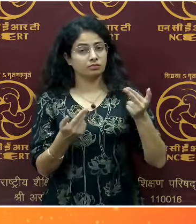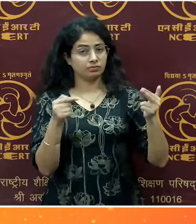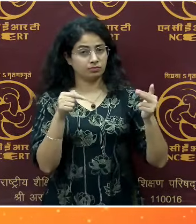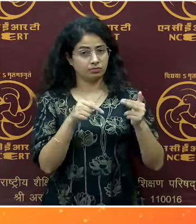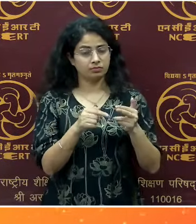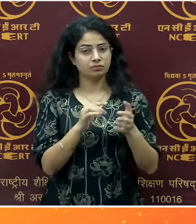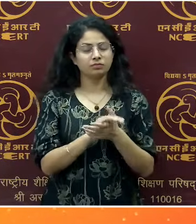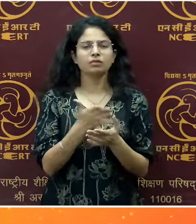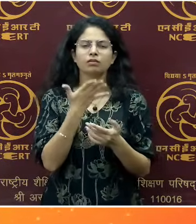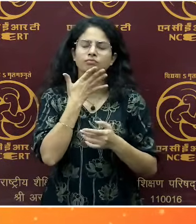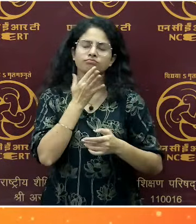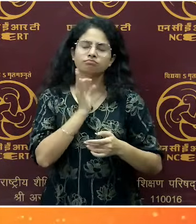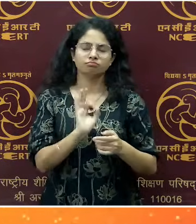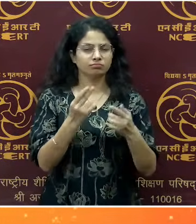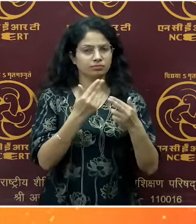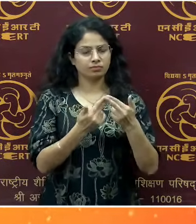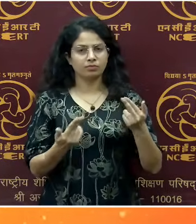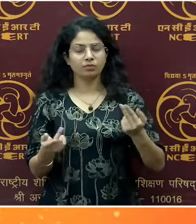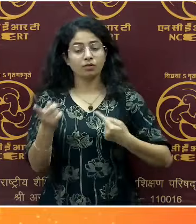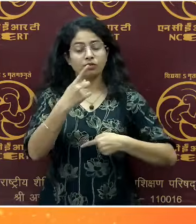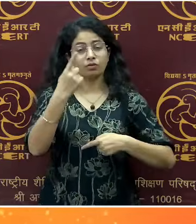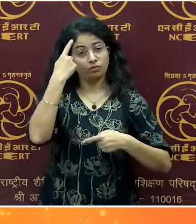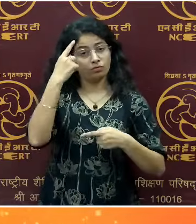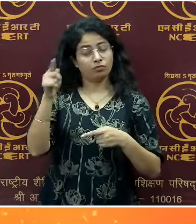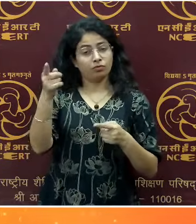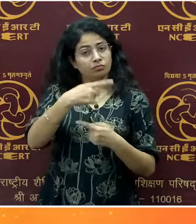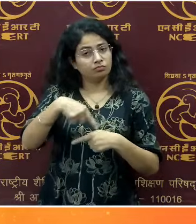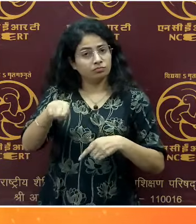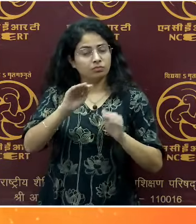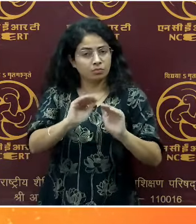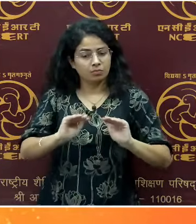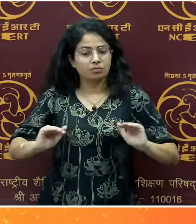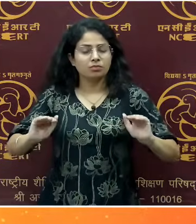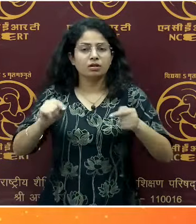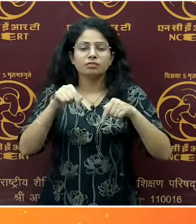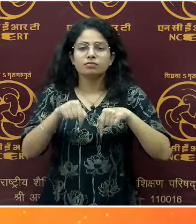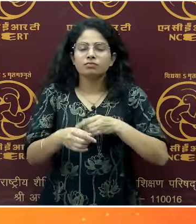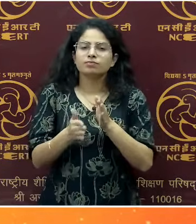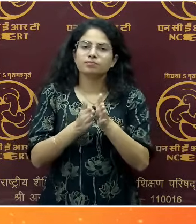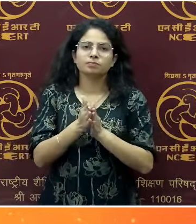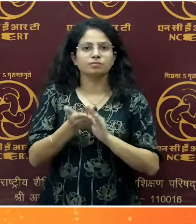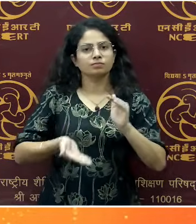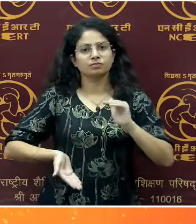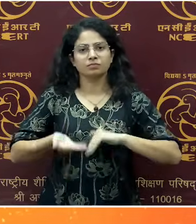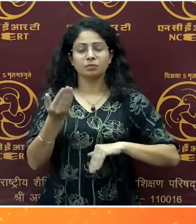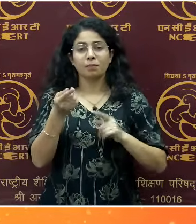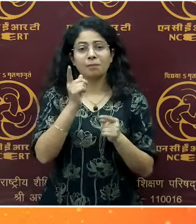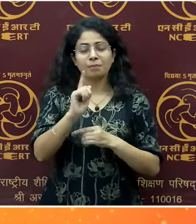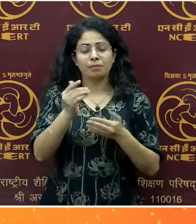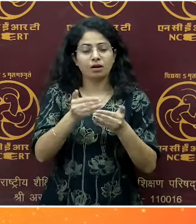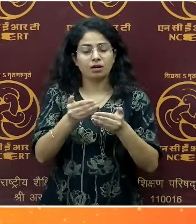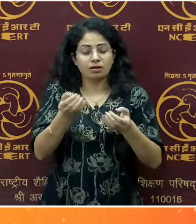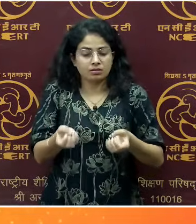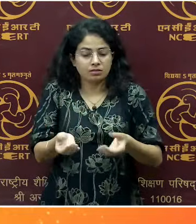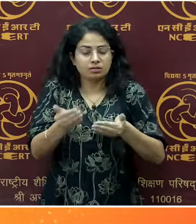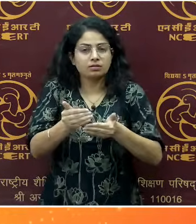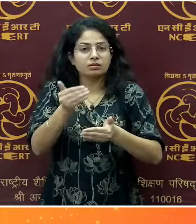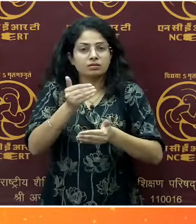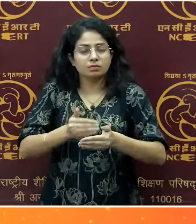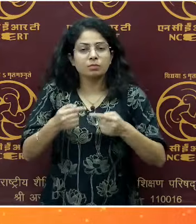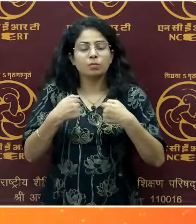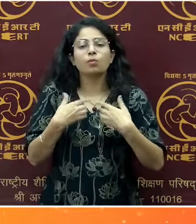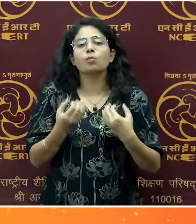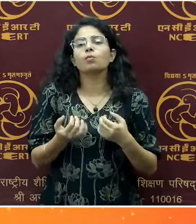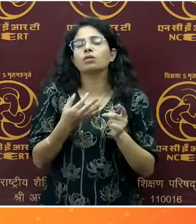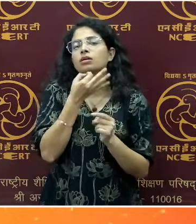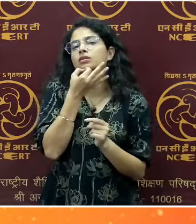brought a beautiful story for all the students today and we are going to enjoy the story. But before I proceed with the story, I have